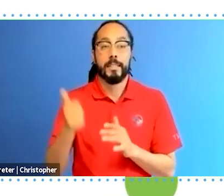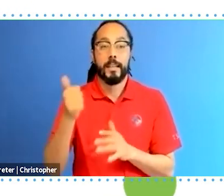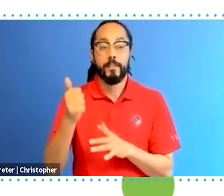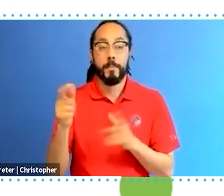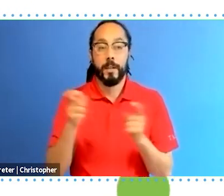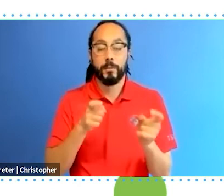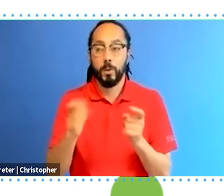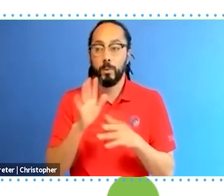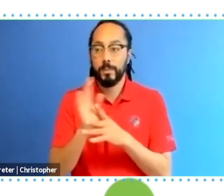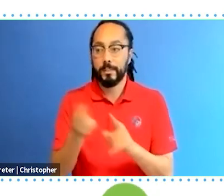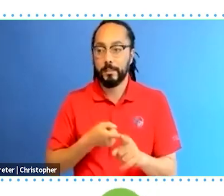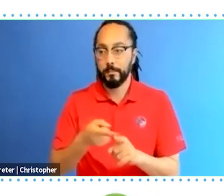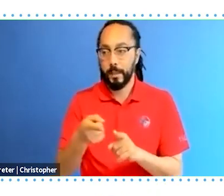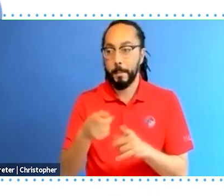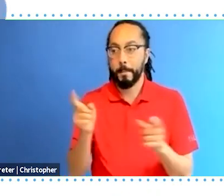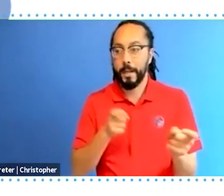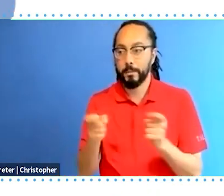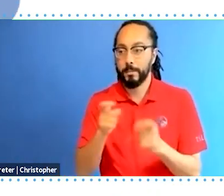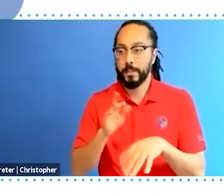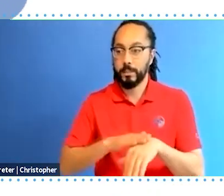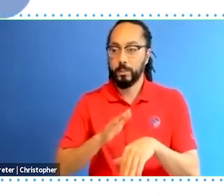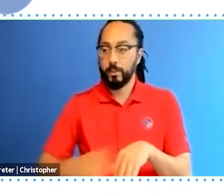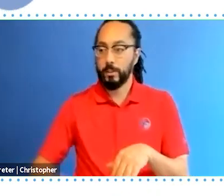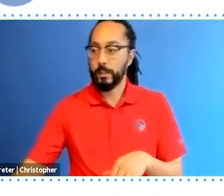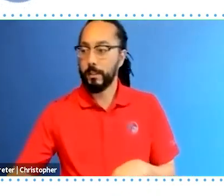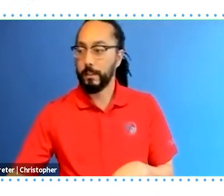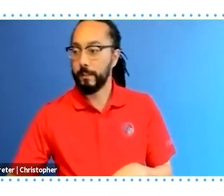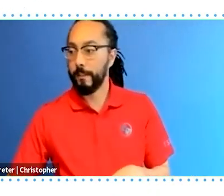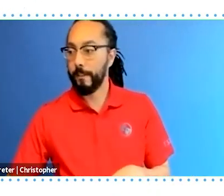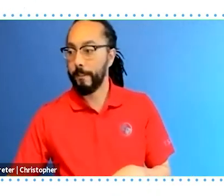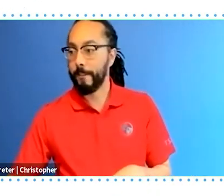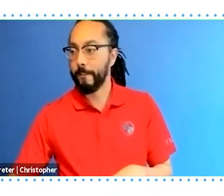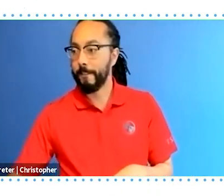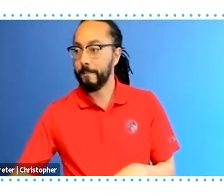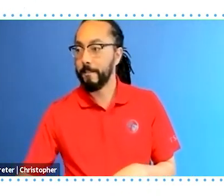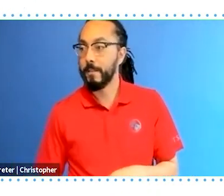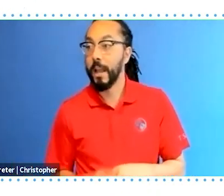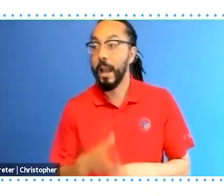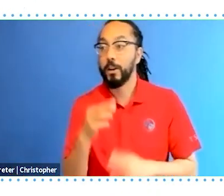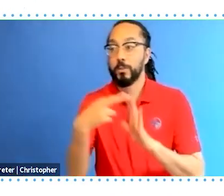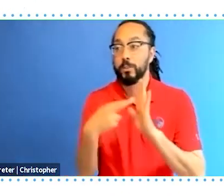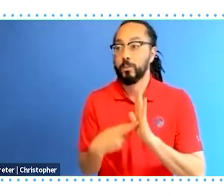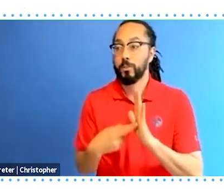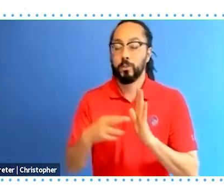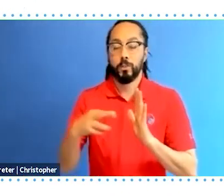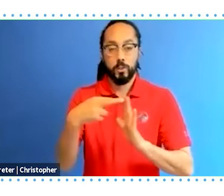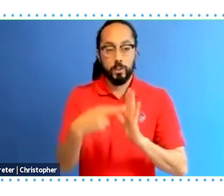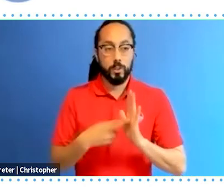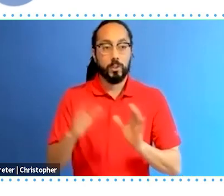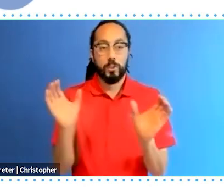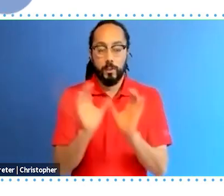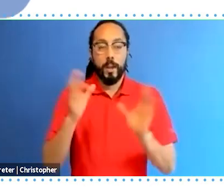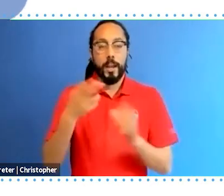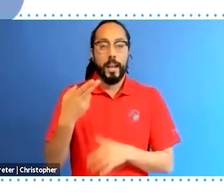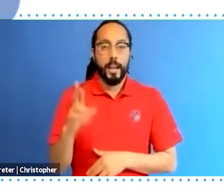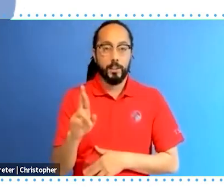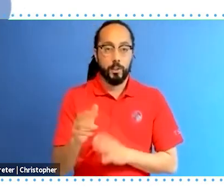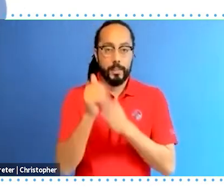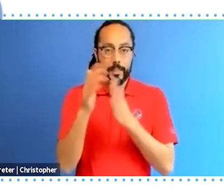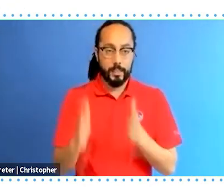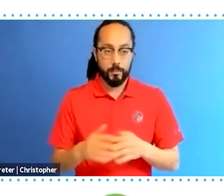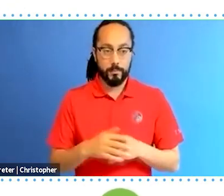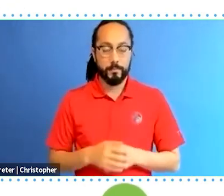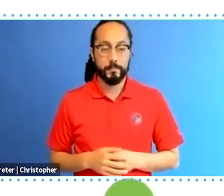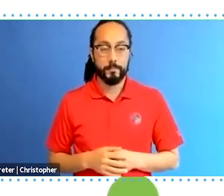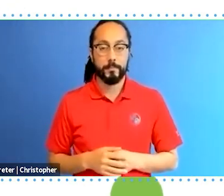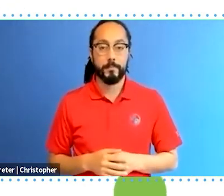specialization in management consulting and a registered certified human resource leader. And our moderator,